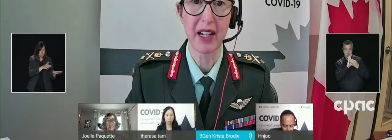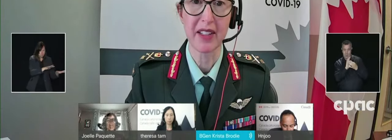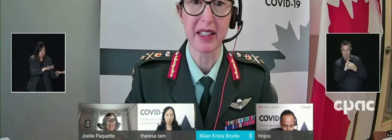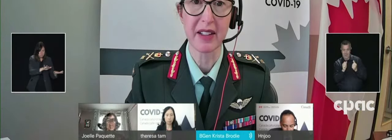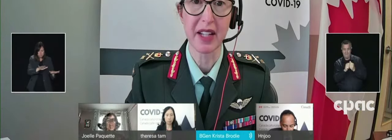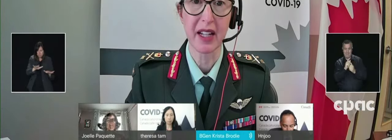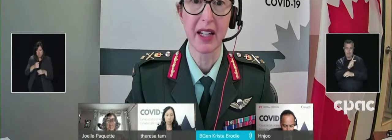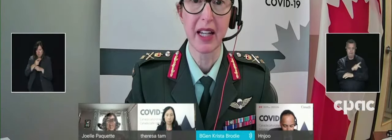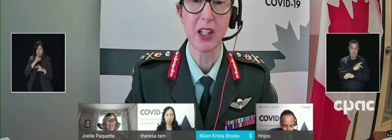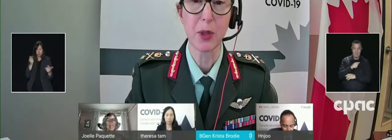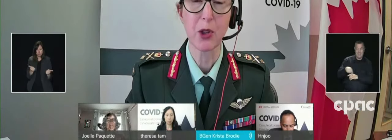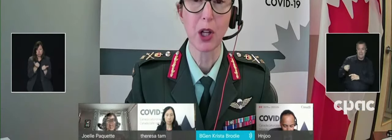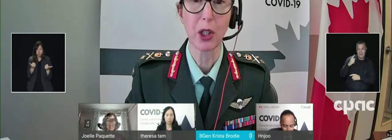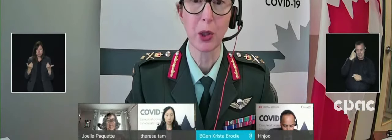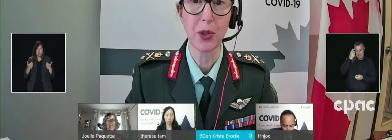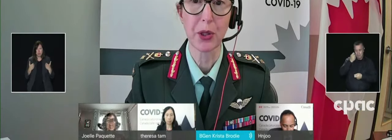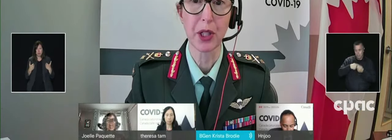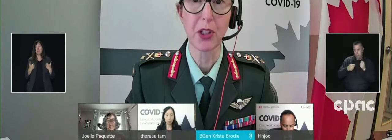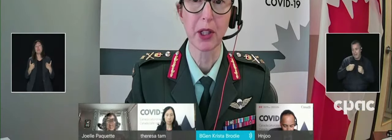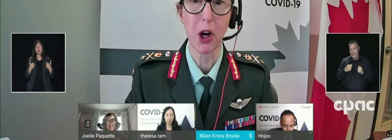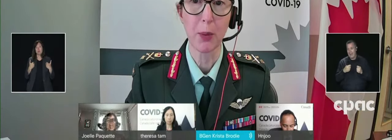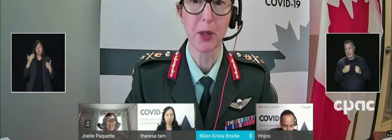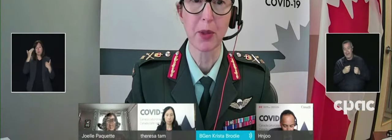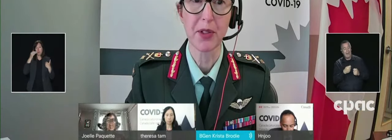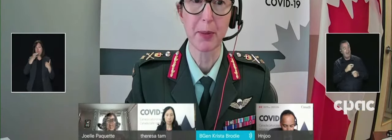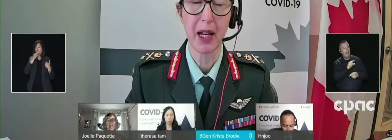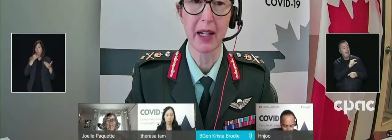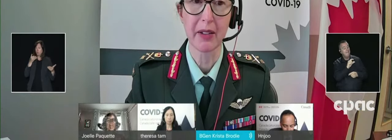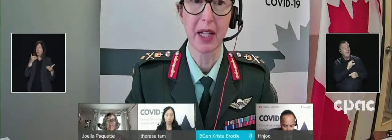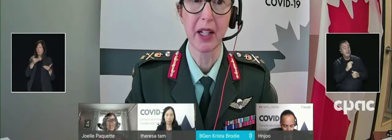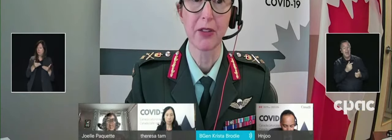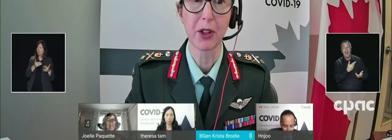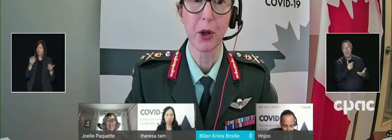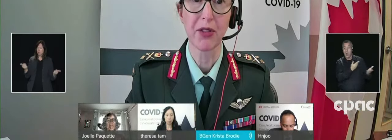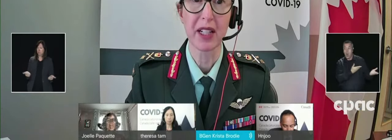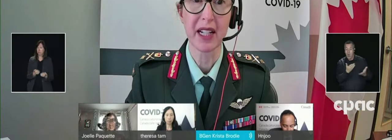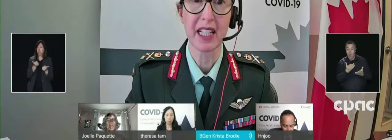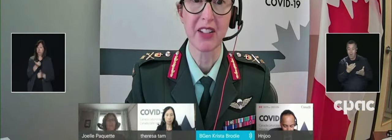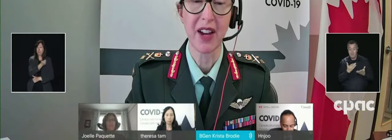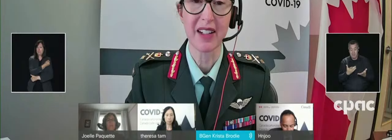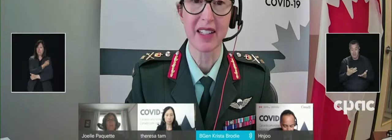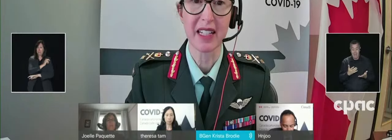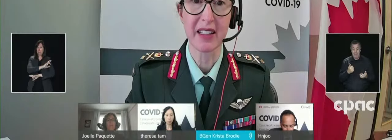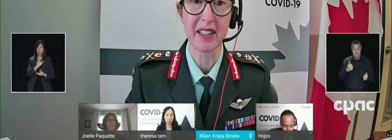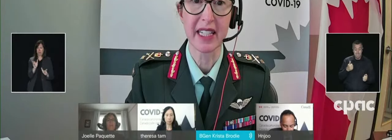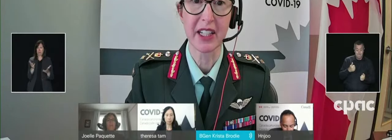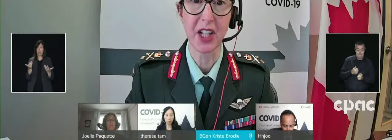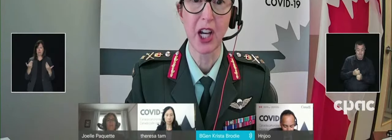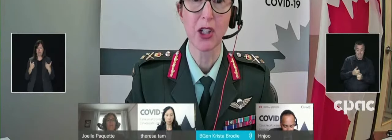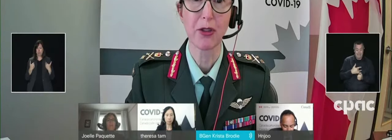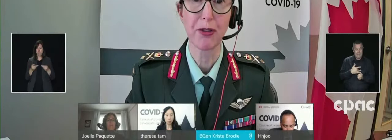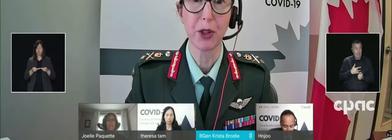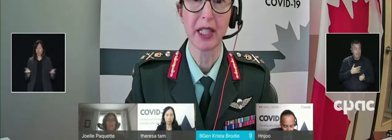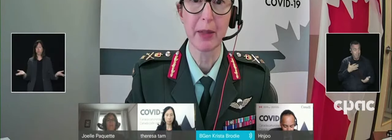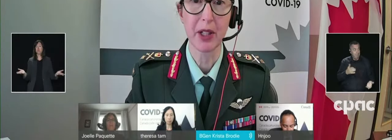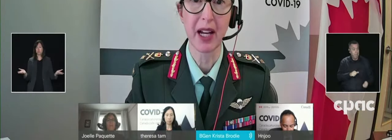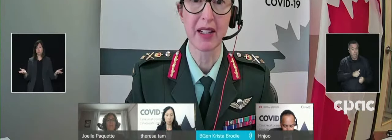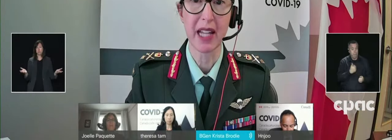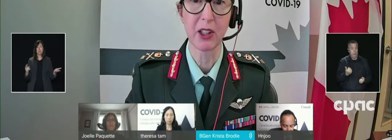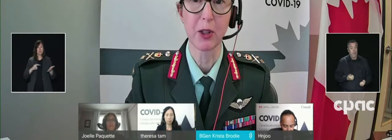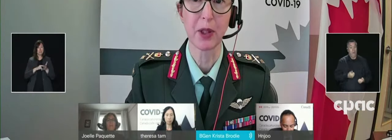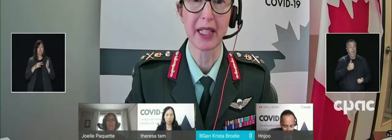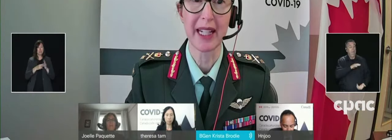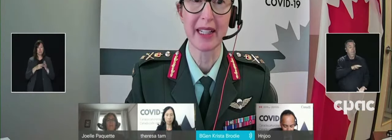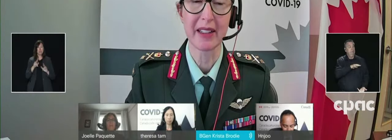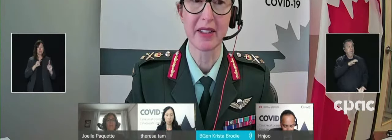available vaccines as we draw closer to an optimal supply of the COVID-19 vaccines needed to fully